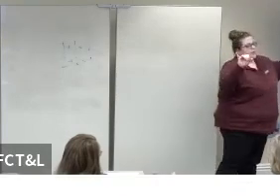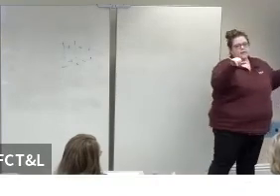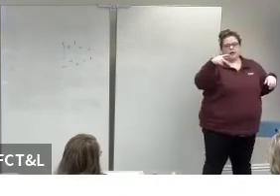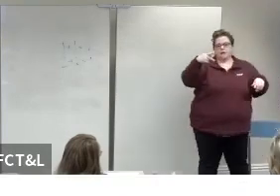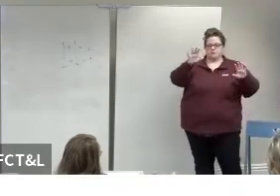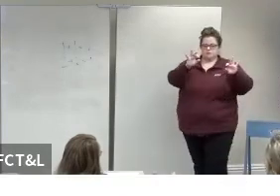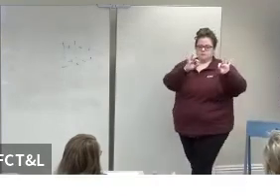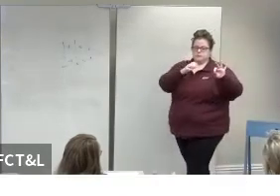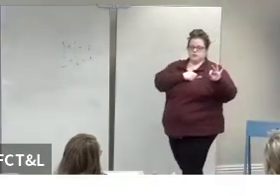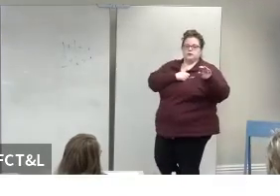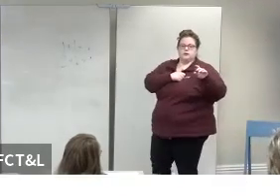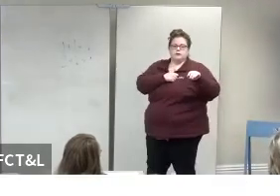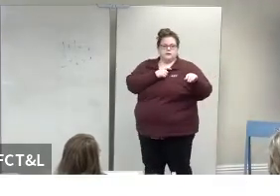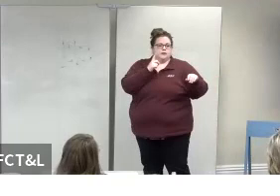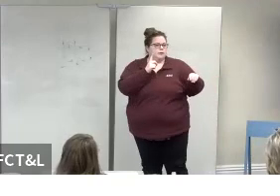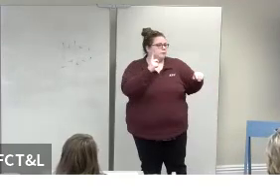No, it's up.